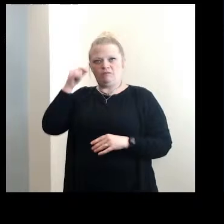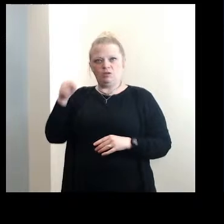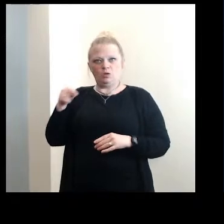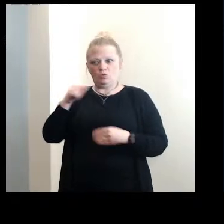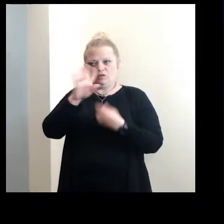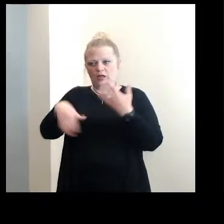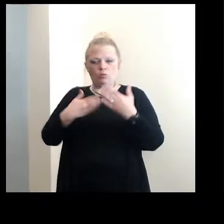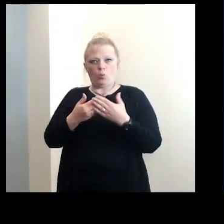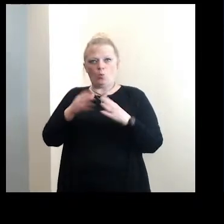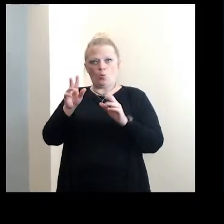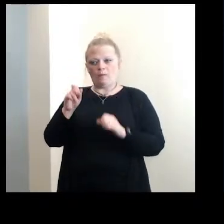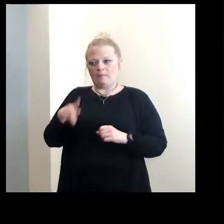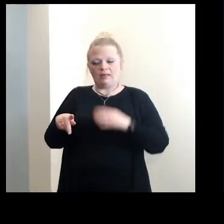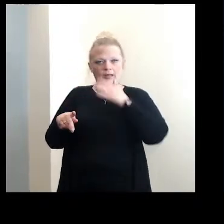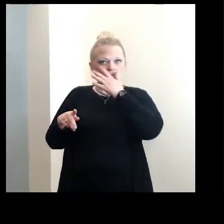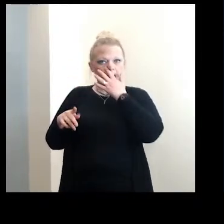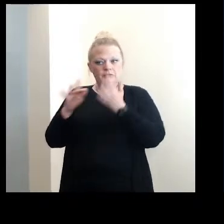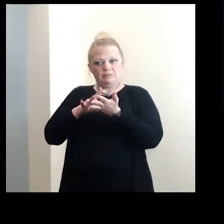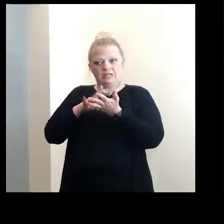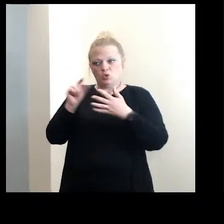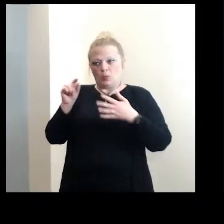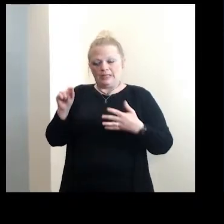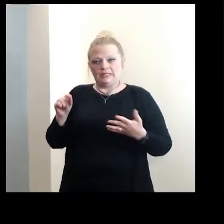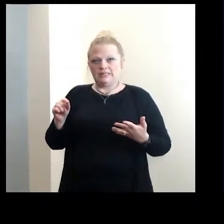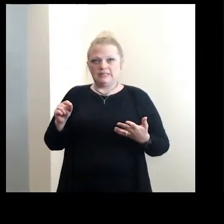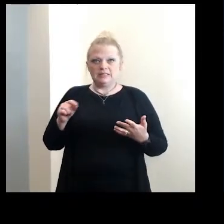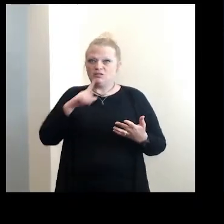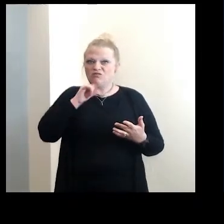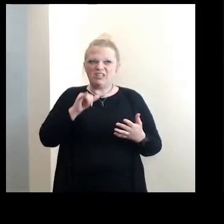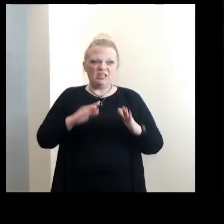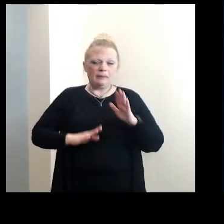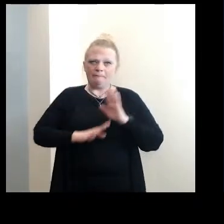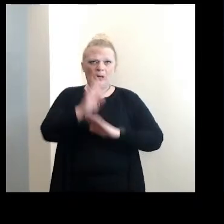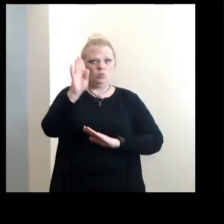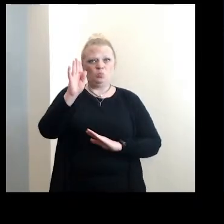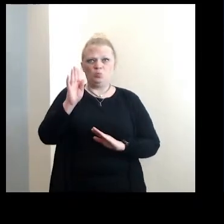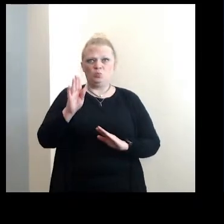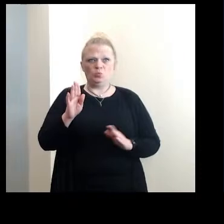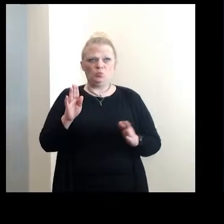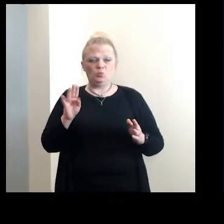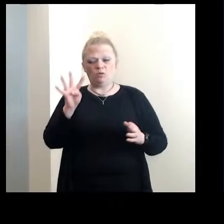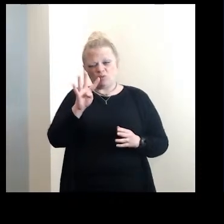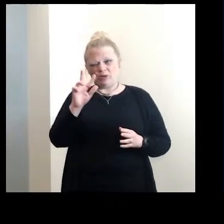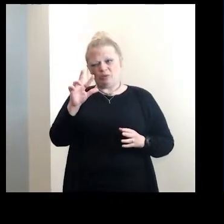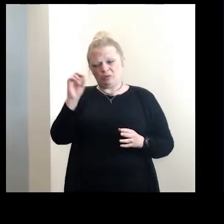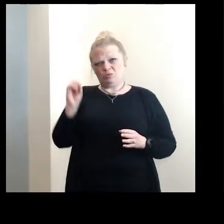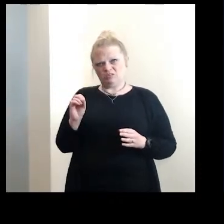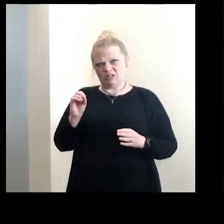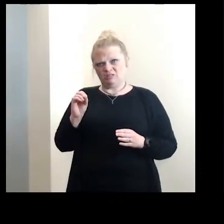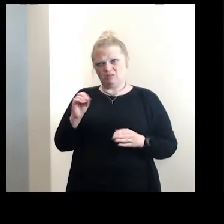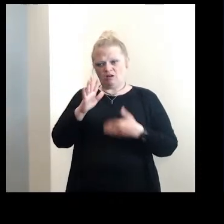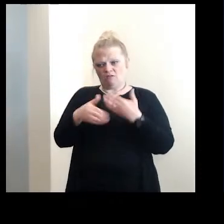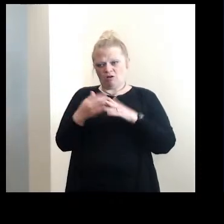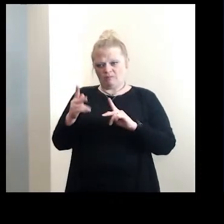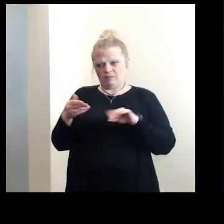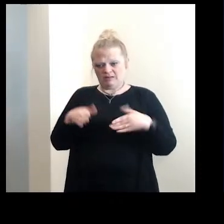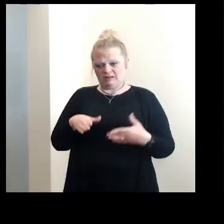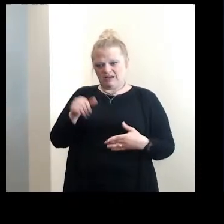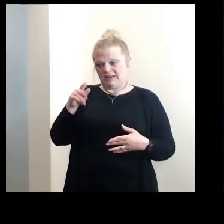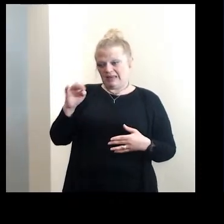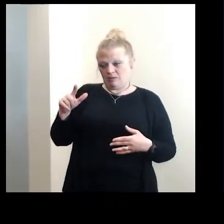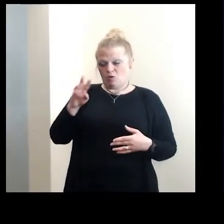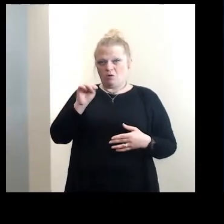entire population. It's in the mid-20s, and it's really jumped up where 43% of those who died in April and